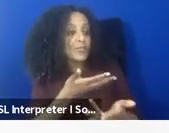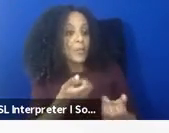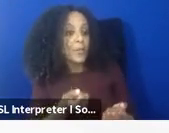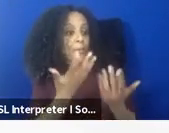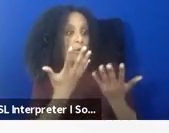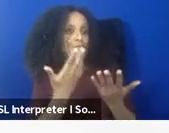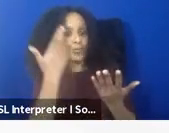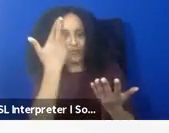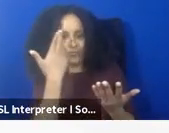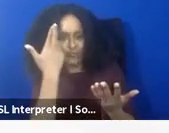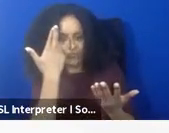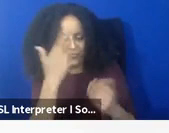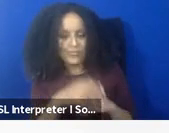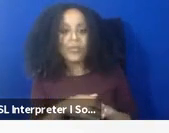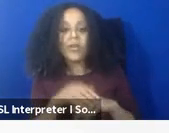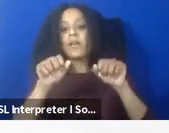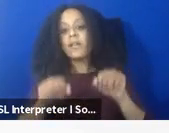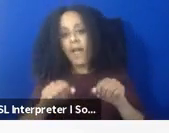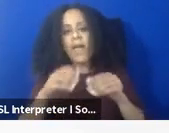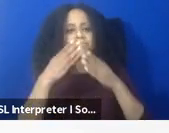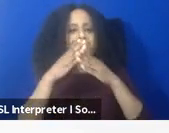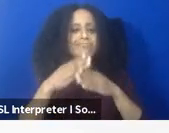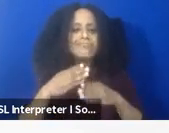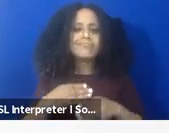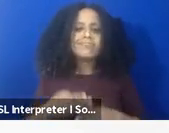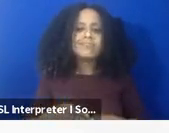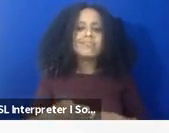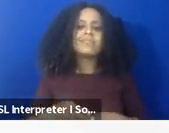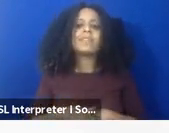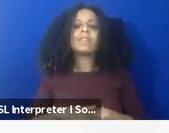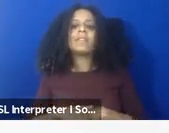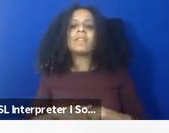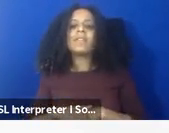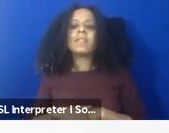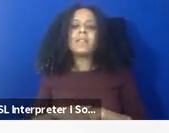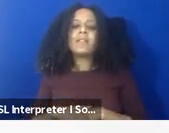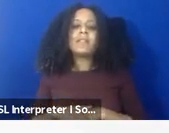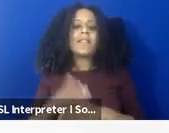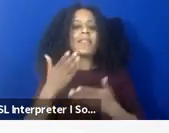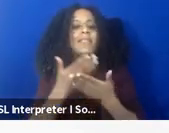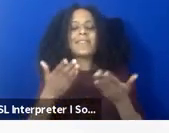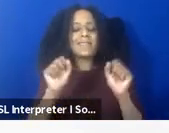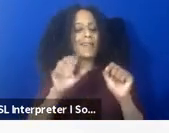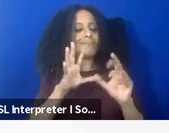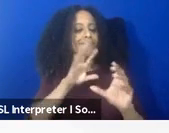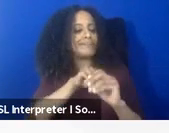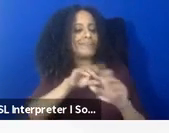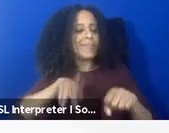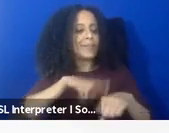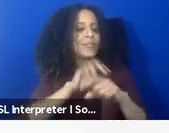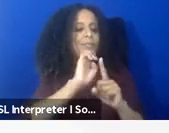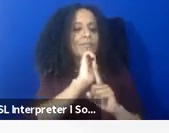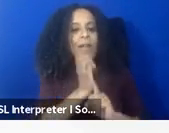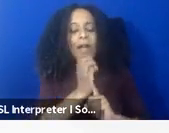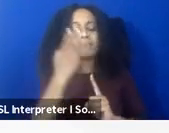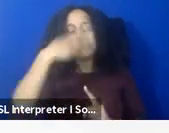risk factors, and they can usually be divided into either extrinsic things, those are things in your environment, so it could be dim lighting or a